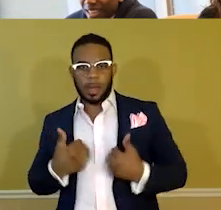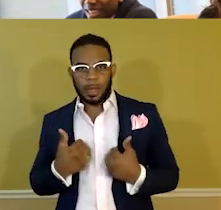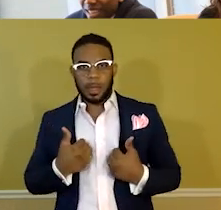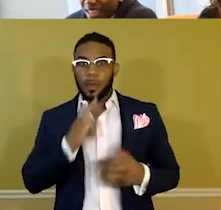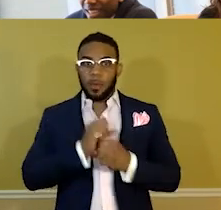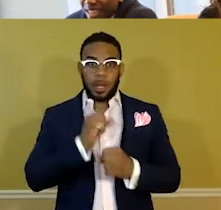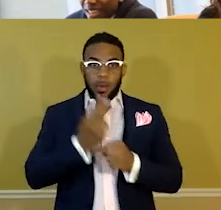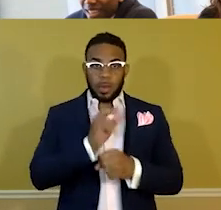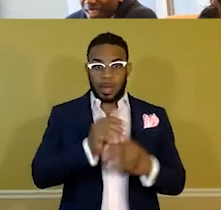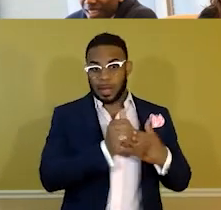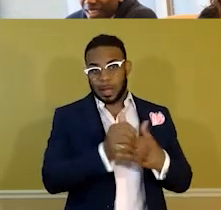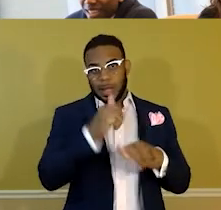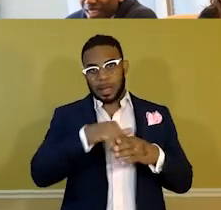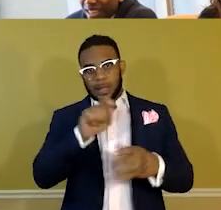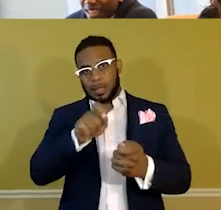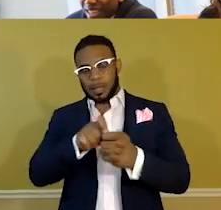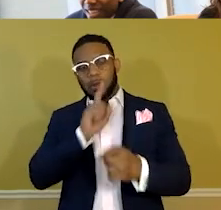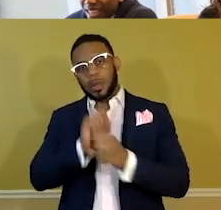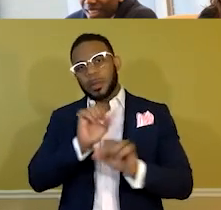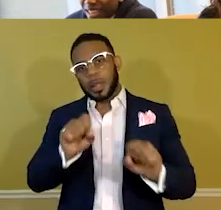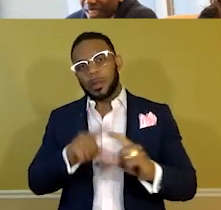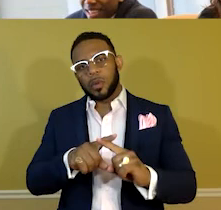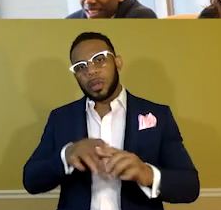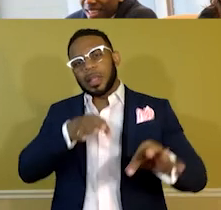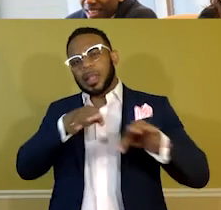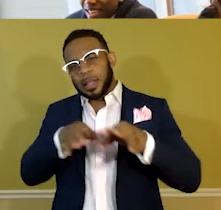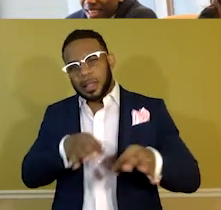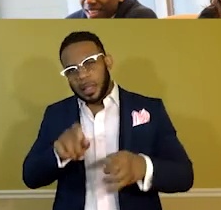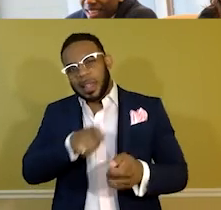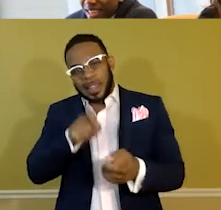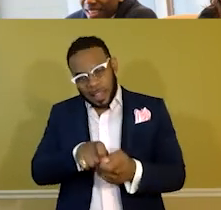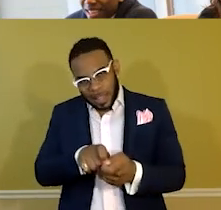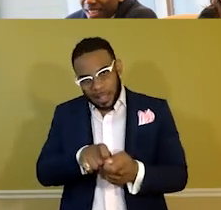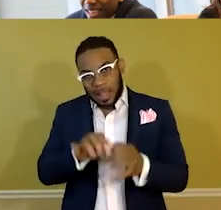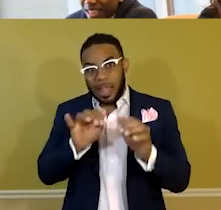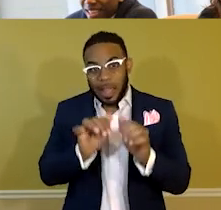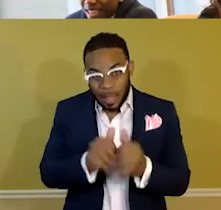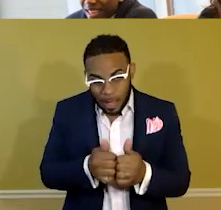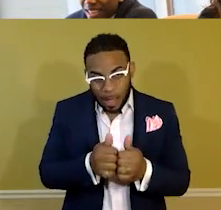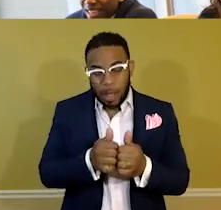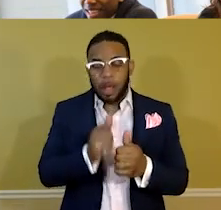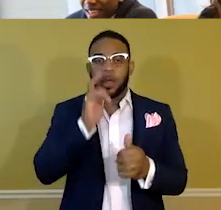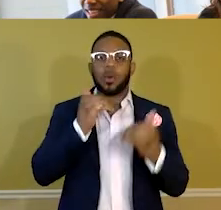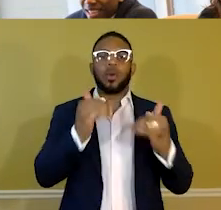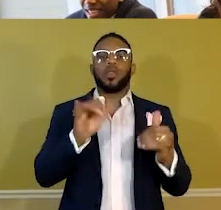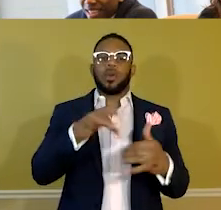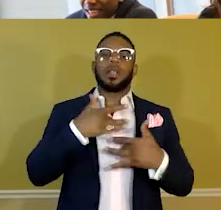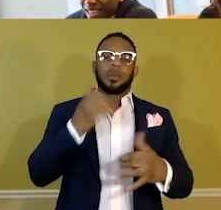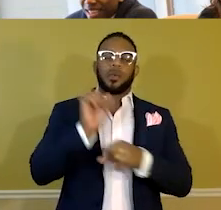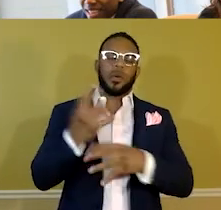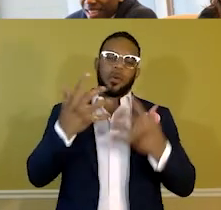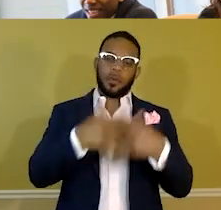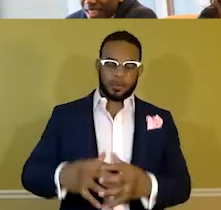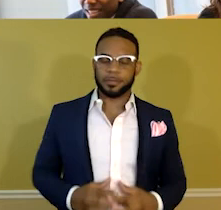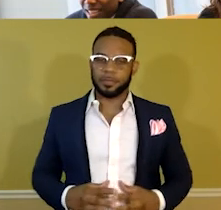and really use that to dive into the details to really be able to explain exactly how you would go about your typical workflow.